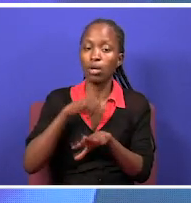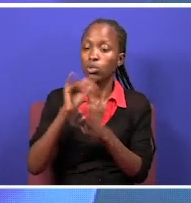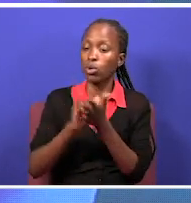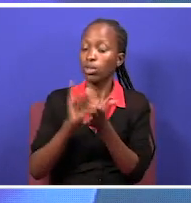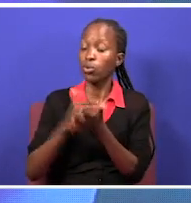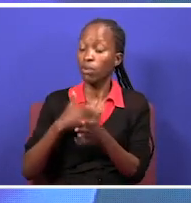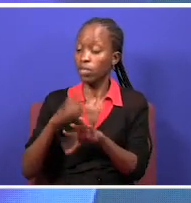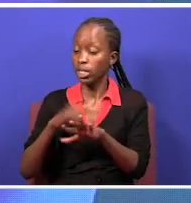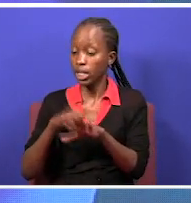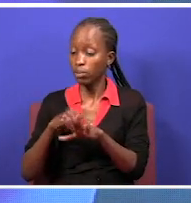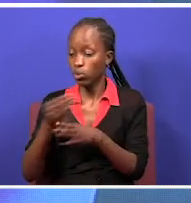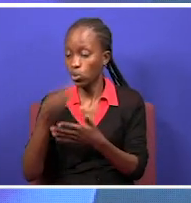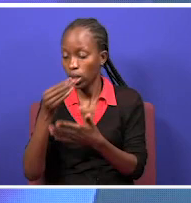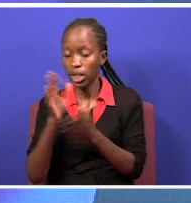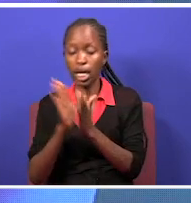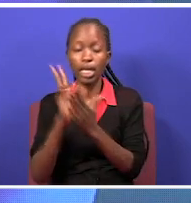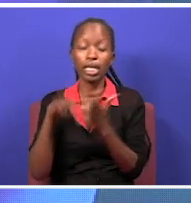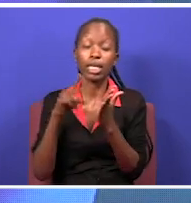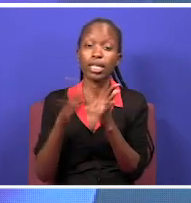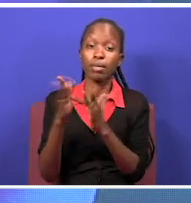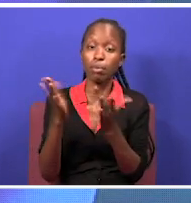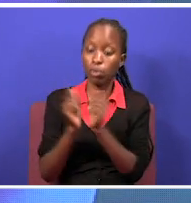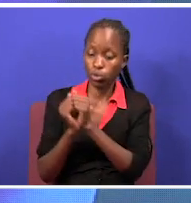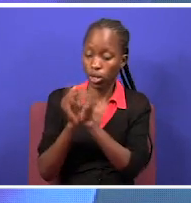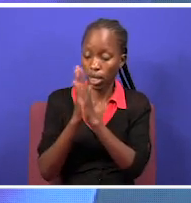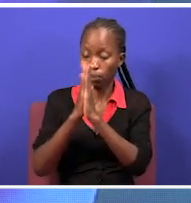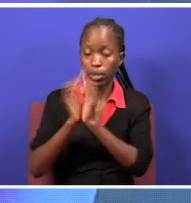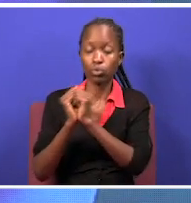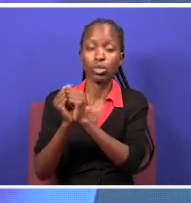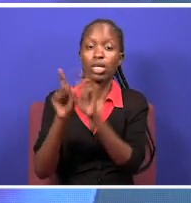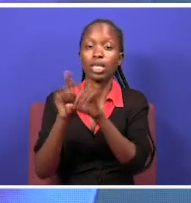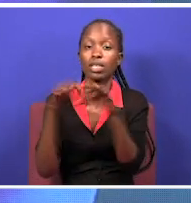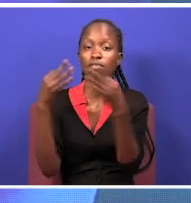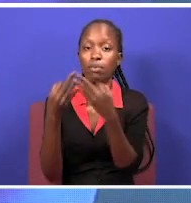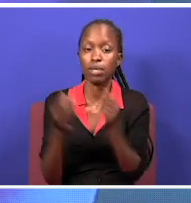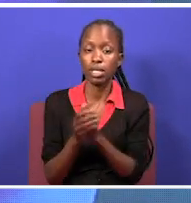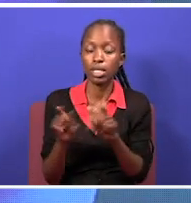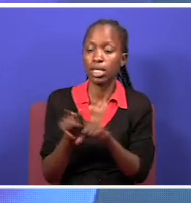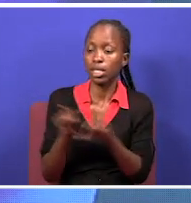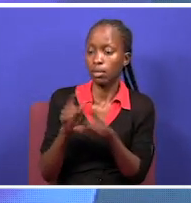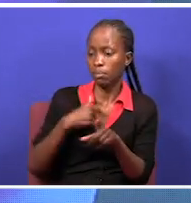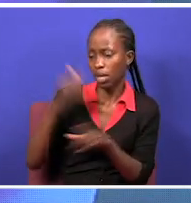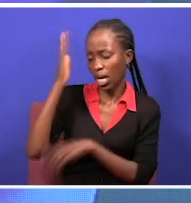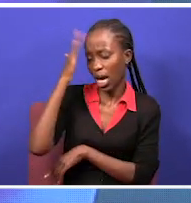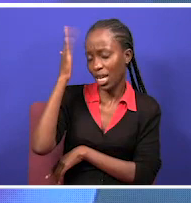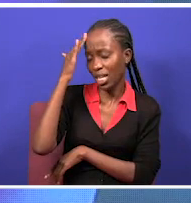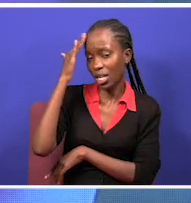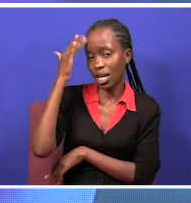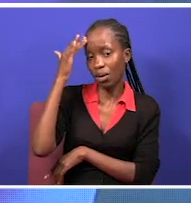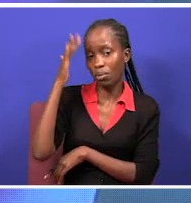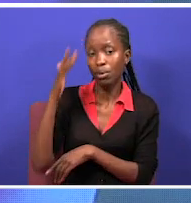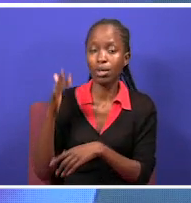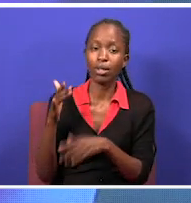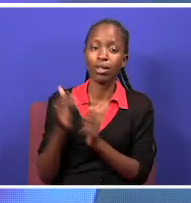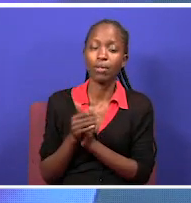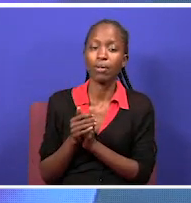then to read the word together and pray together. I'm cognizant that moms have been caught